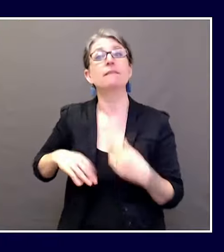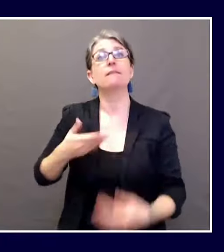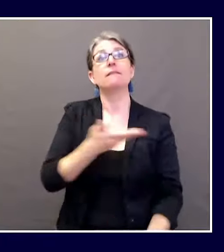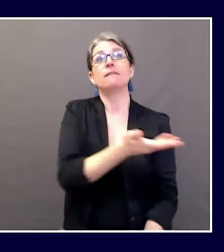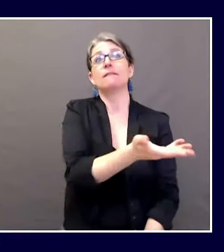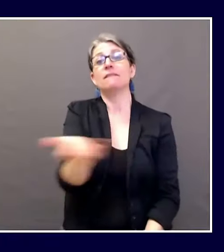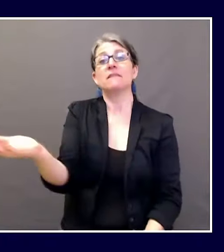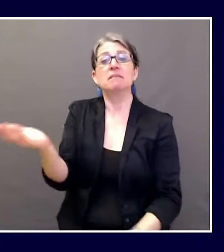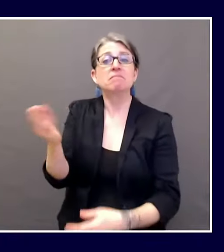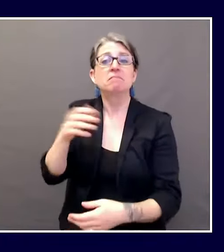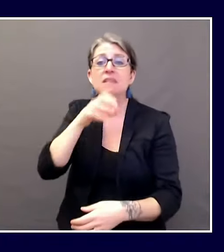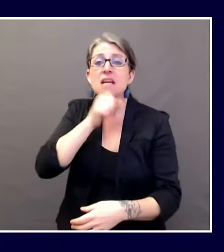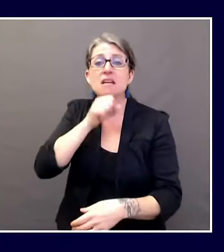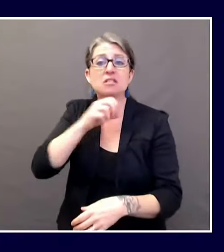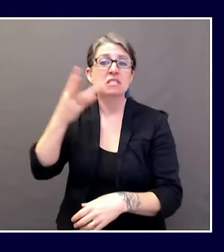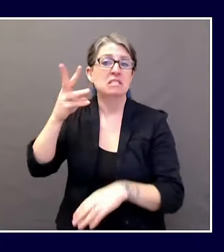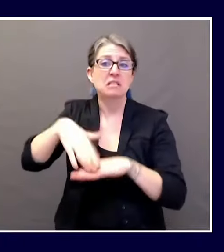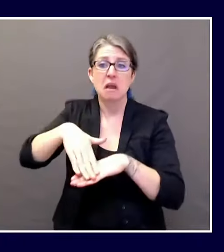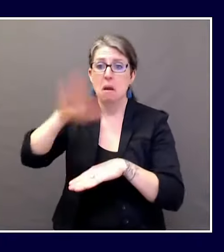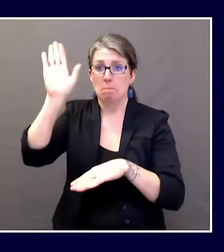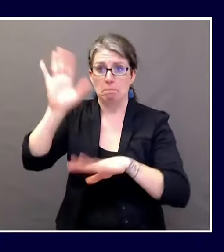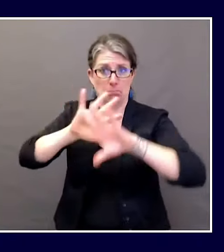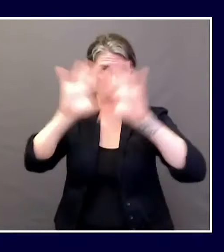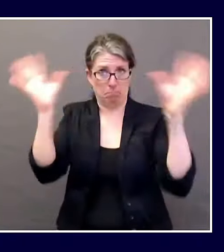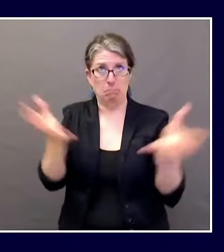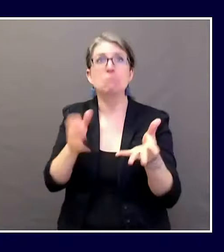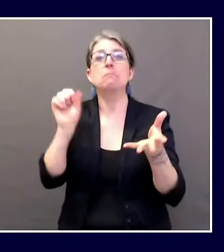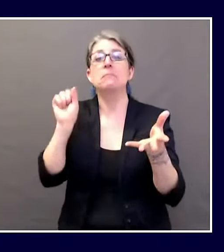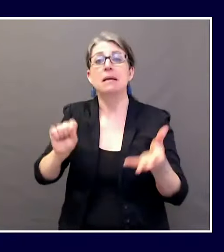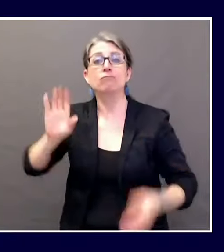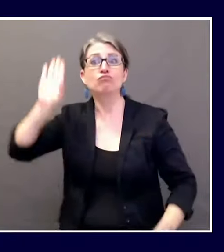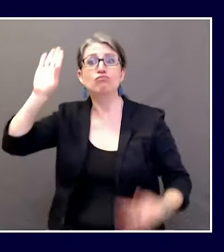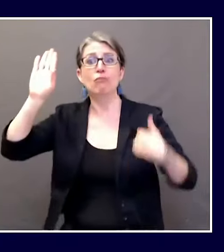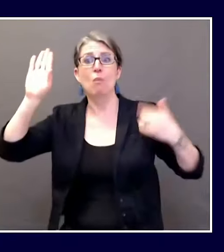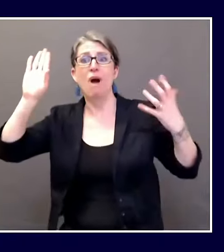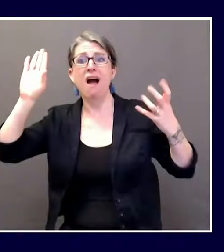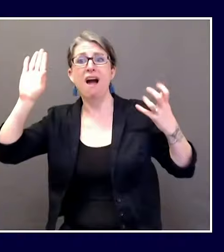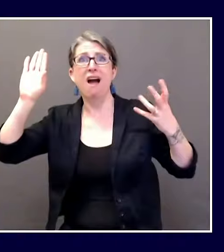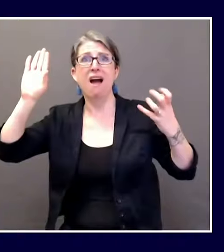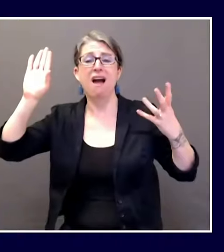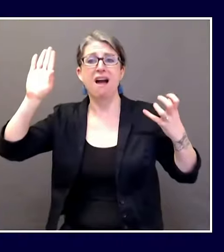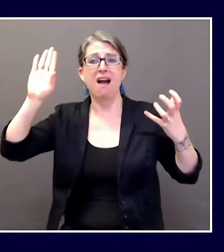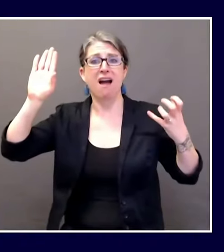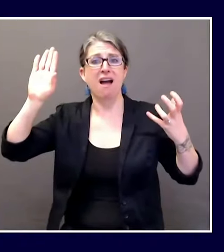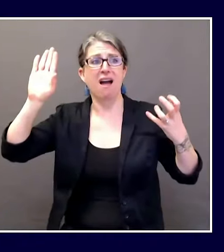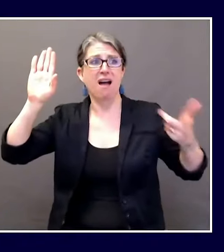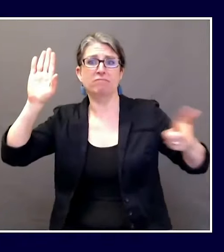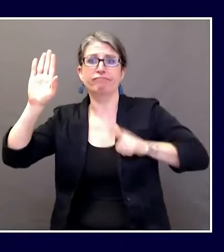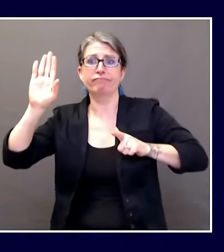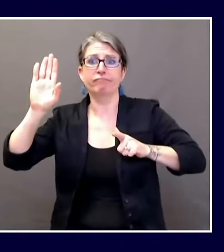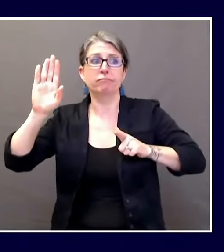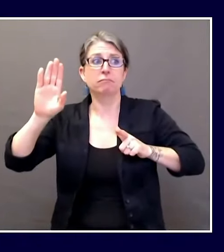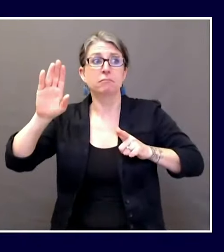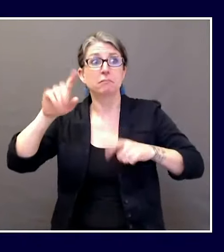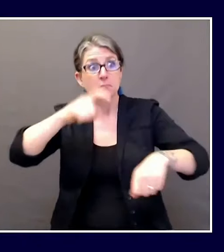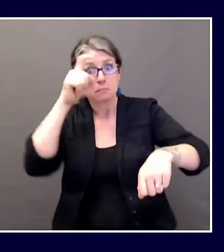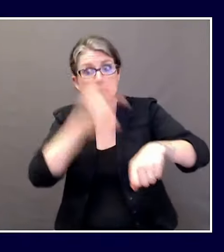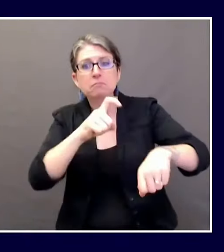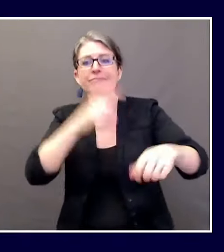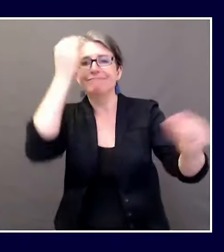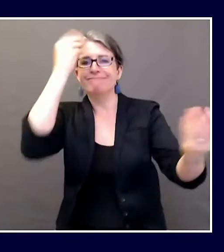in being vaccinated and being informed of when there is an appointment that I can schedule